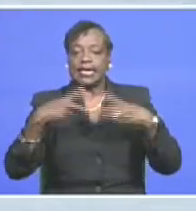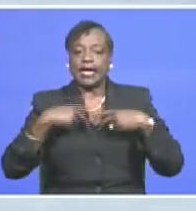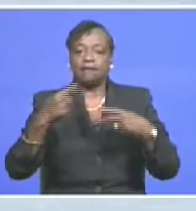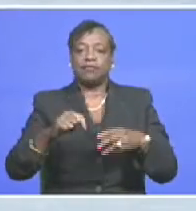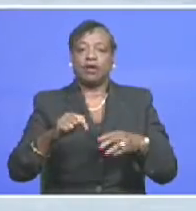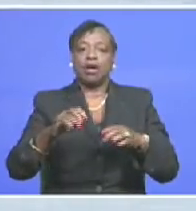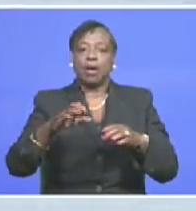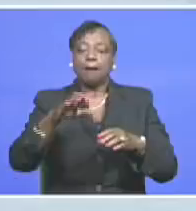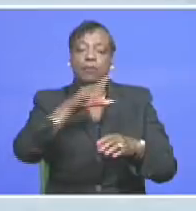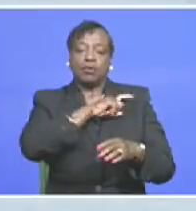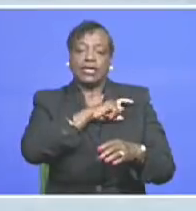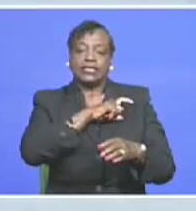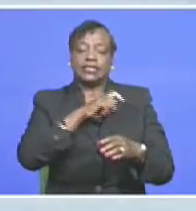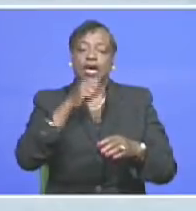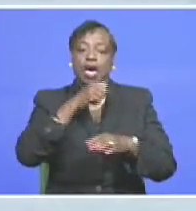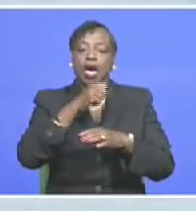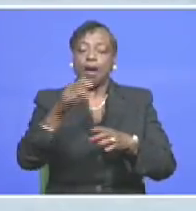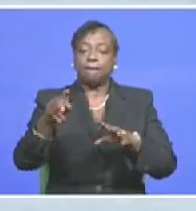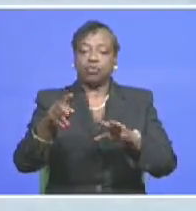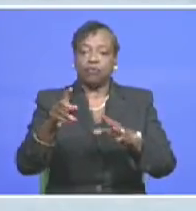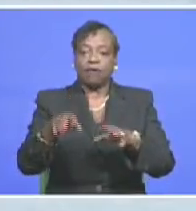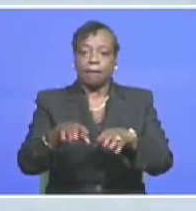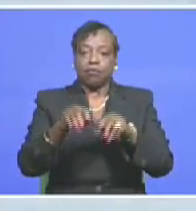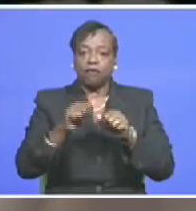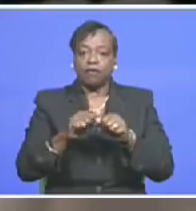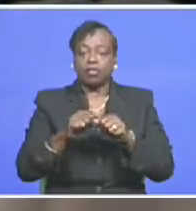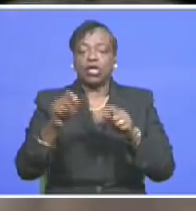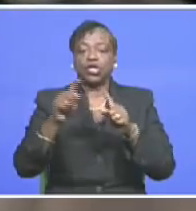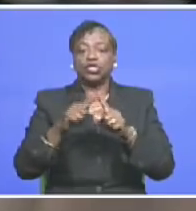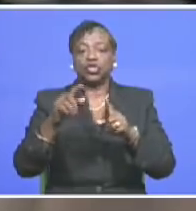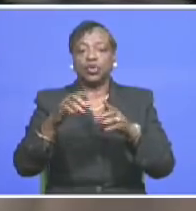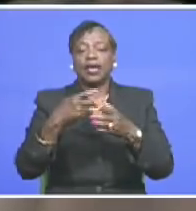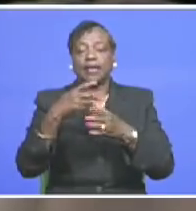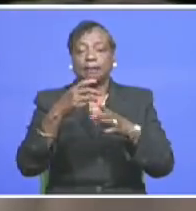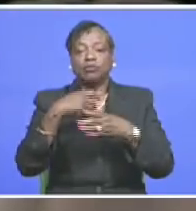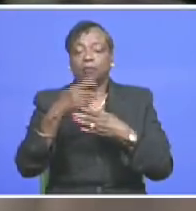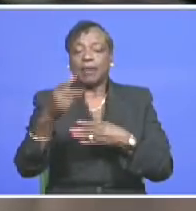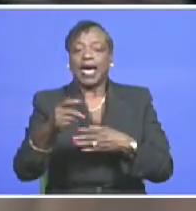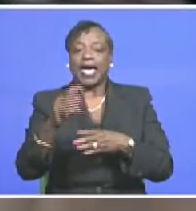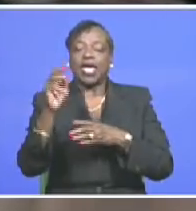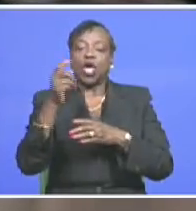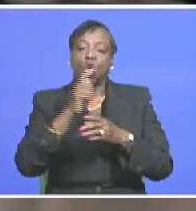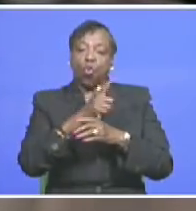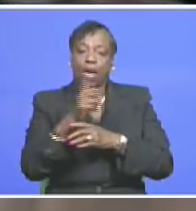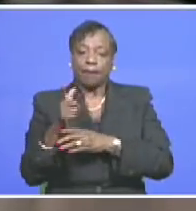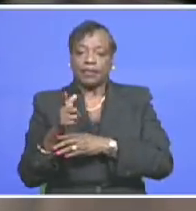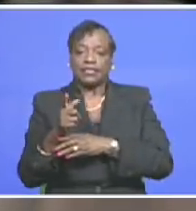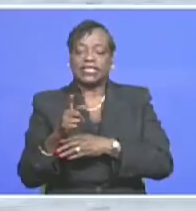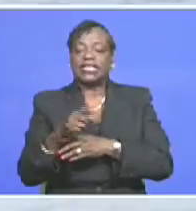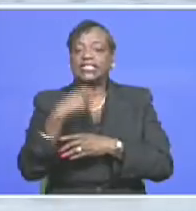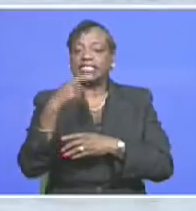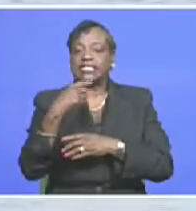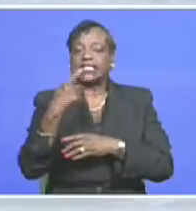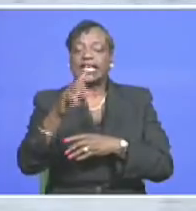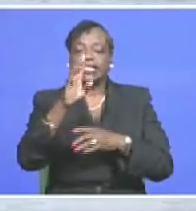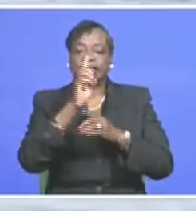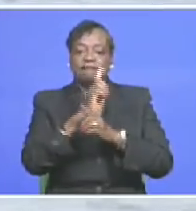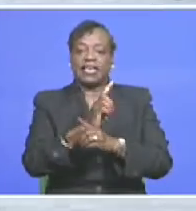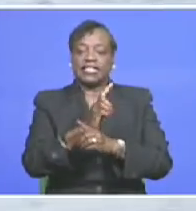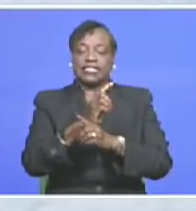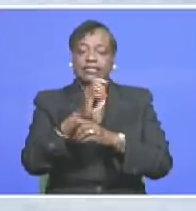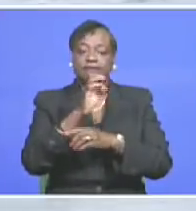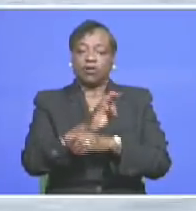approval to import weapons, among other discrepancies. He also concluded that the Defense Force use of the company over a